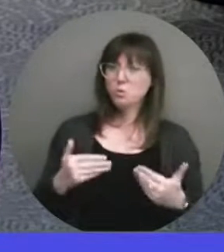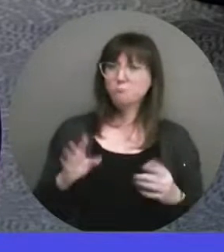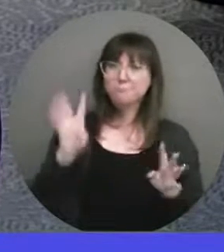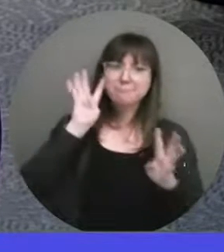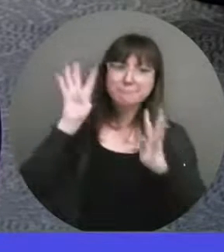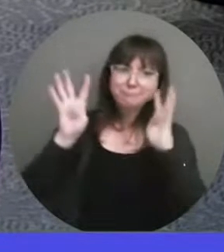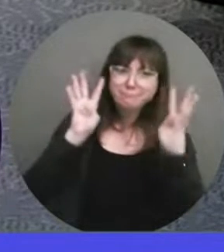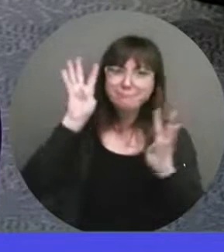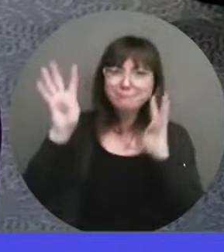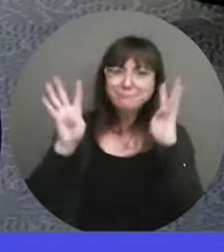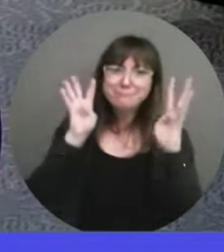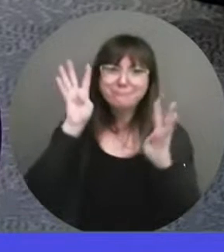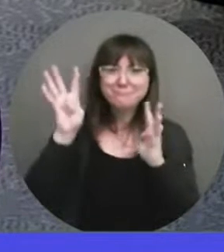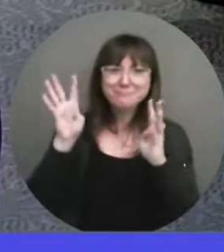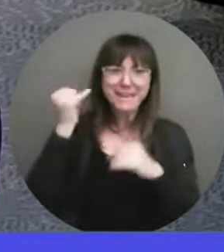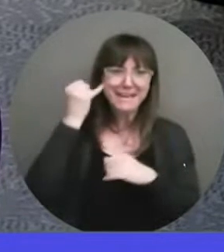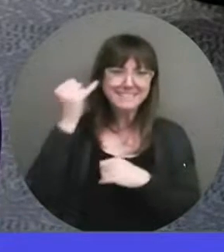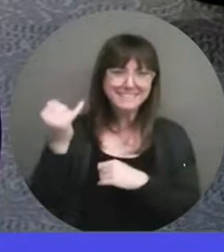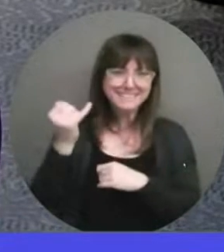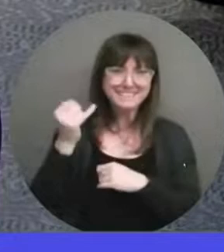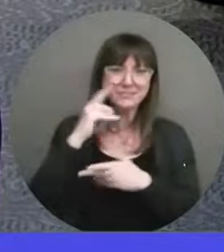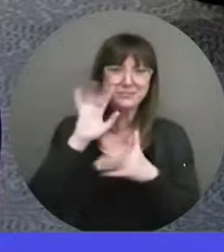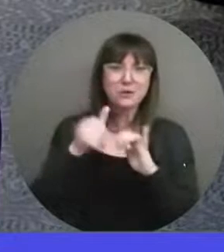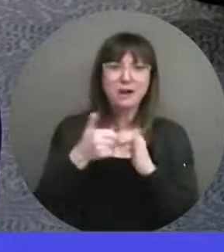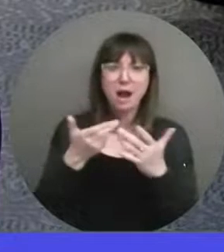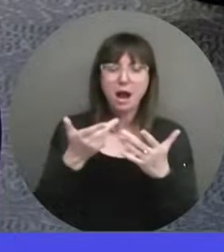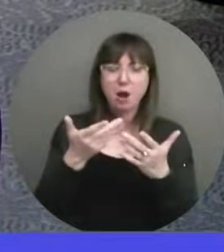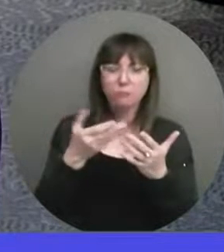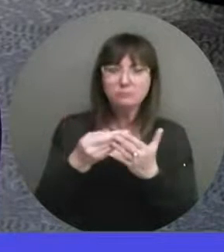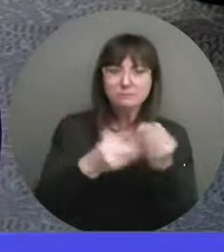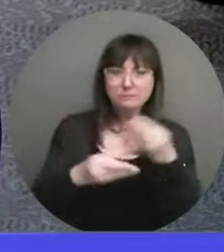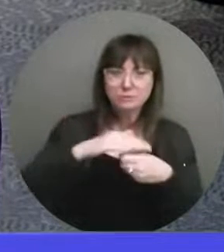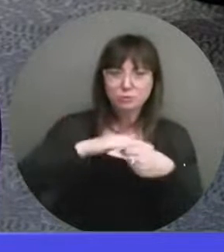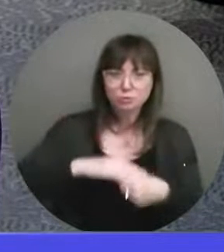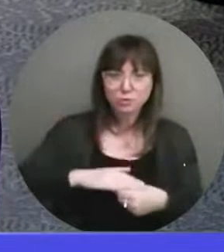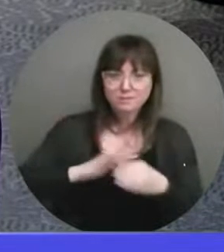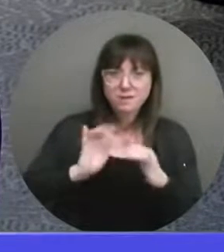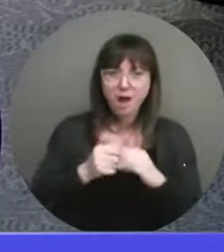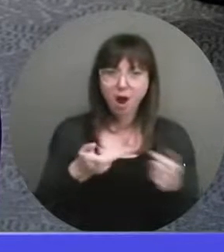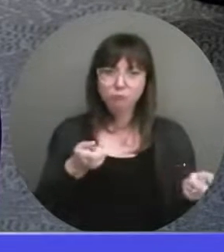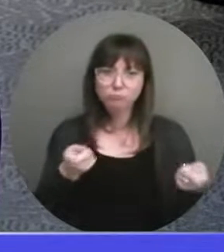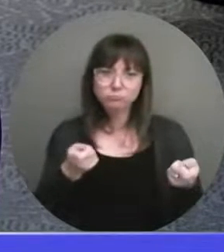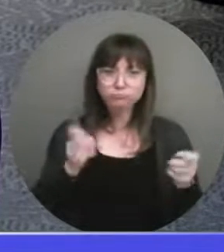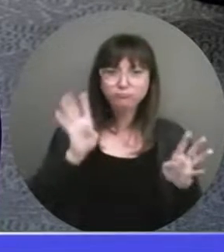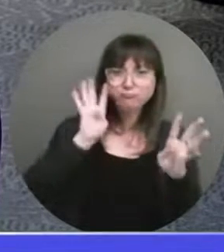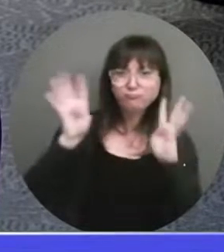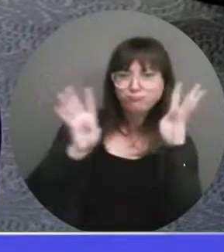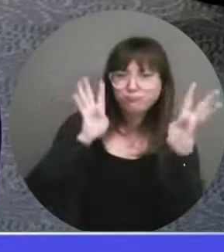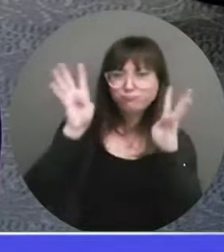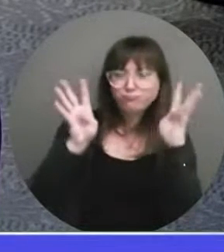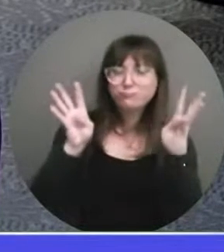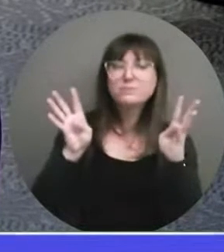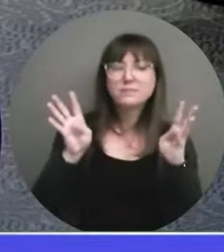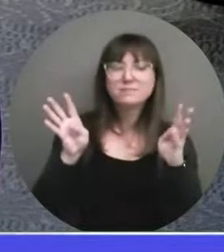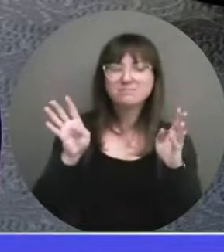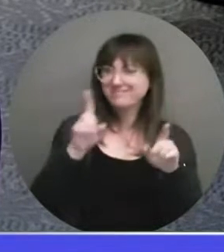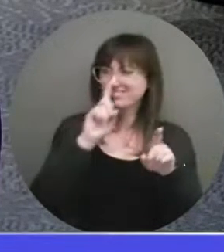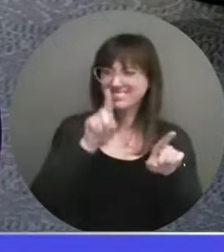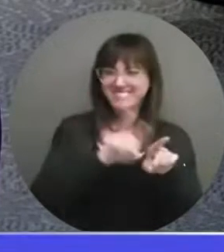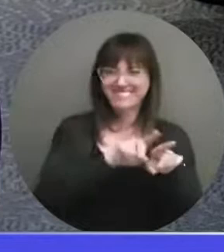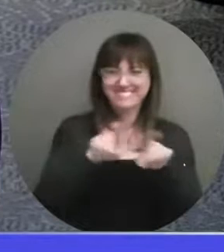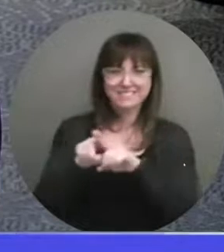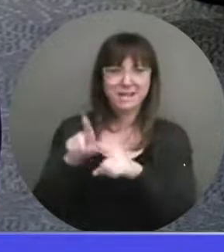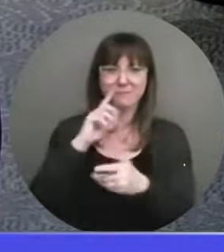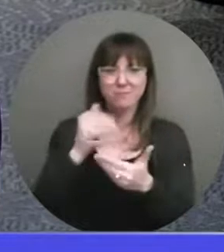innovative solutions to be able to deal with the financial pressures that we're facing. And it's very much the same as we approach our